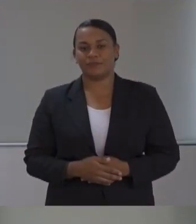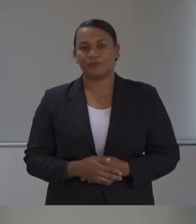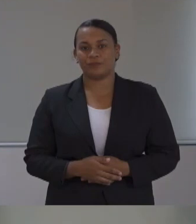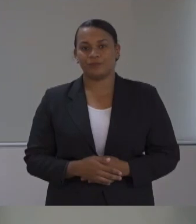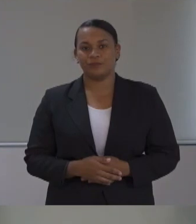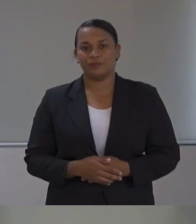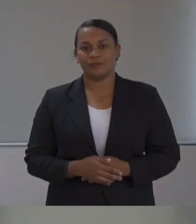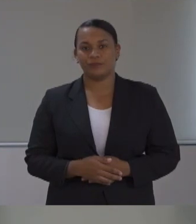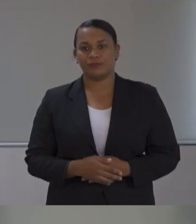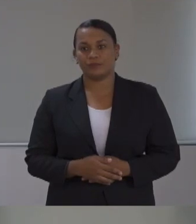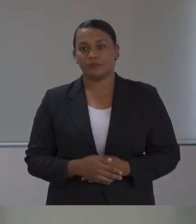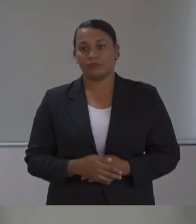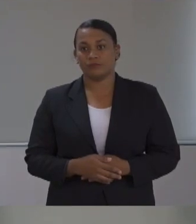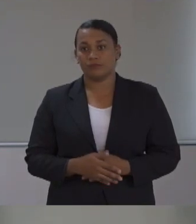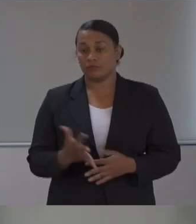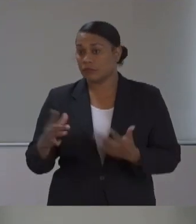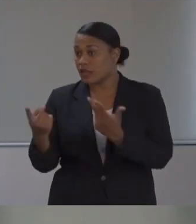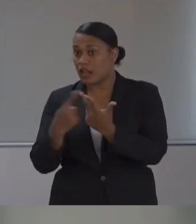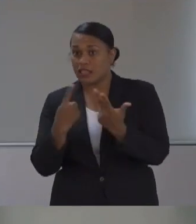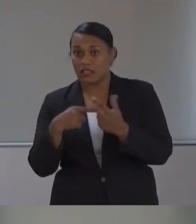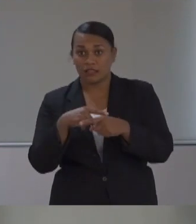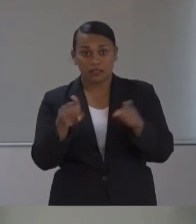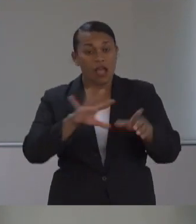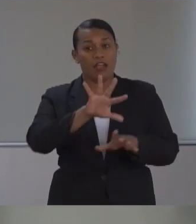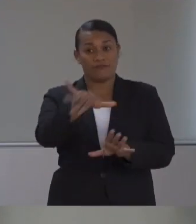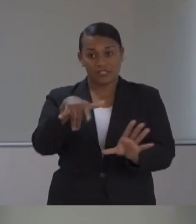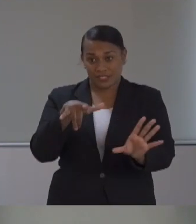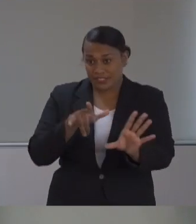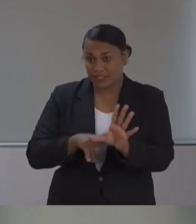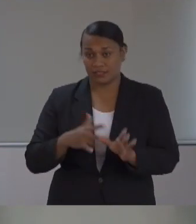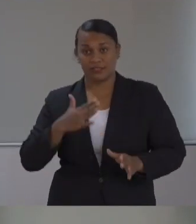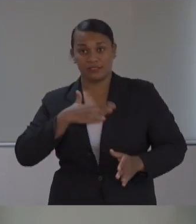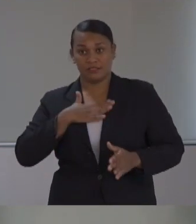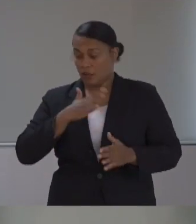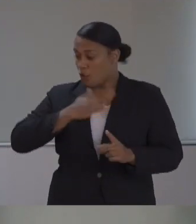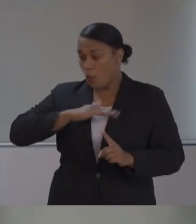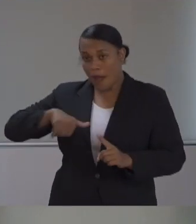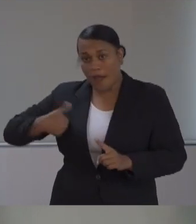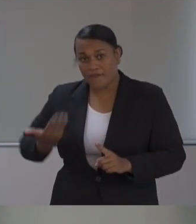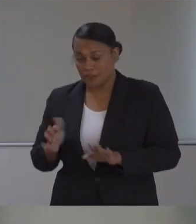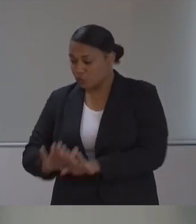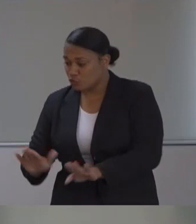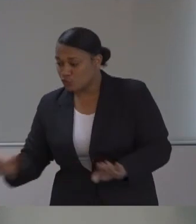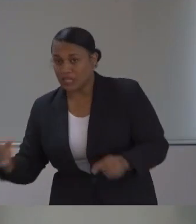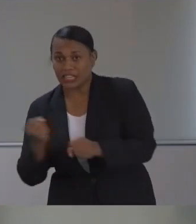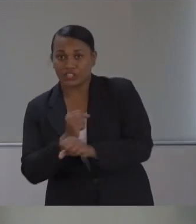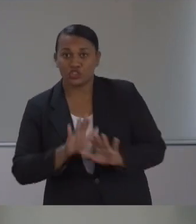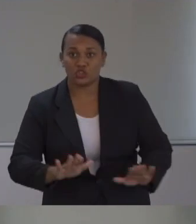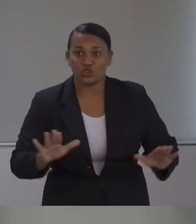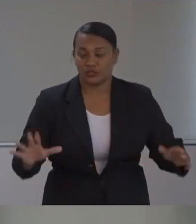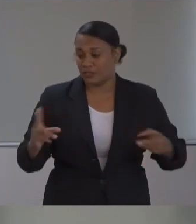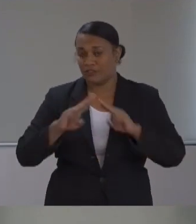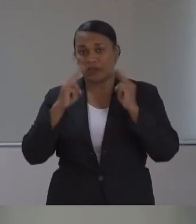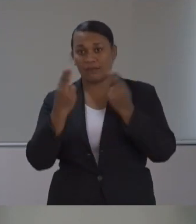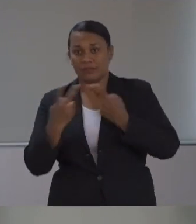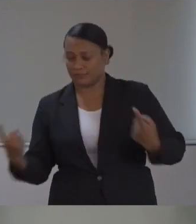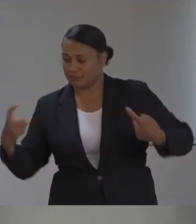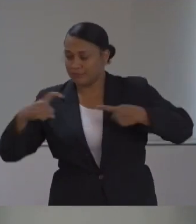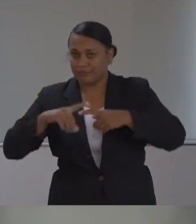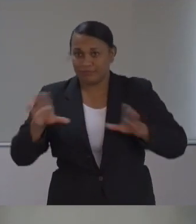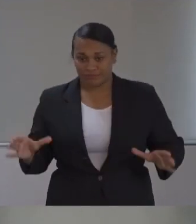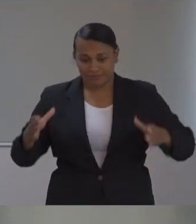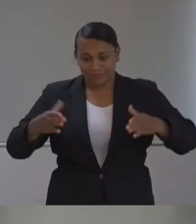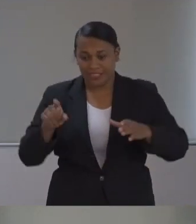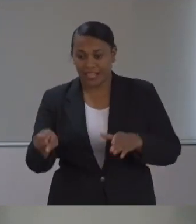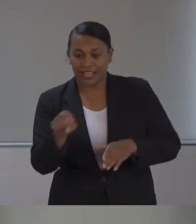Any other year, my wife, children, and grandchildren would be joining thousands of other Fijian families